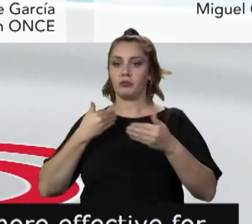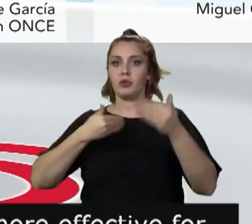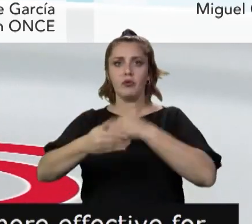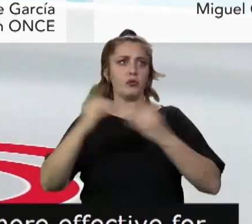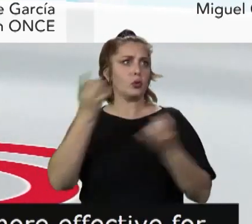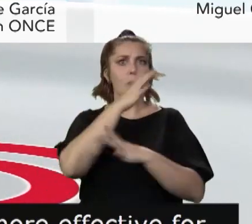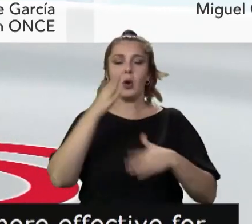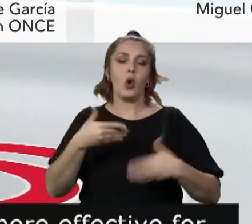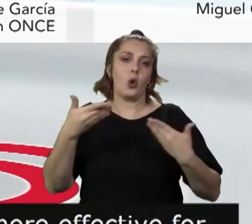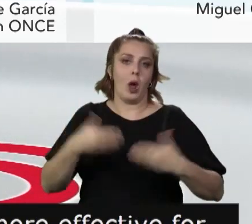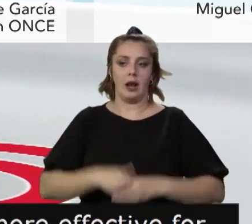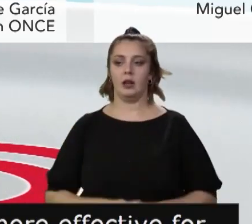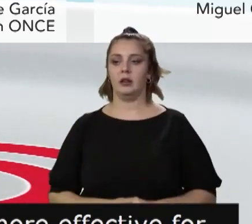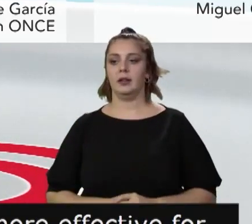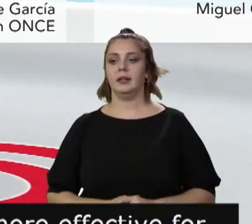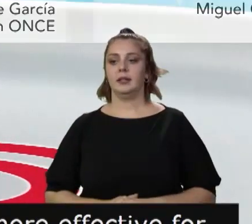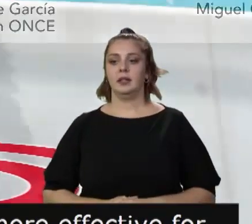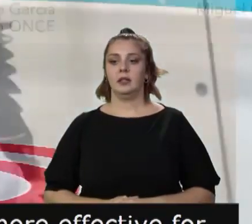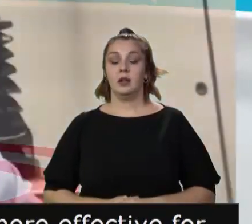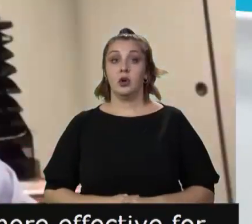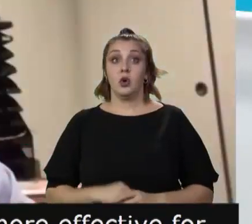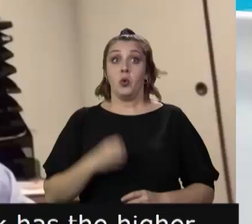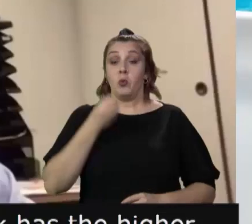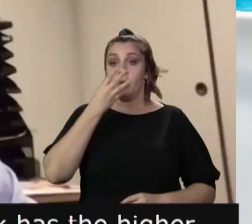has the higher potential for the future?